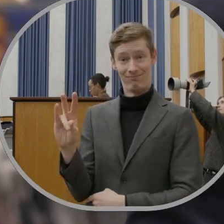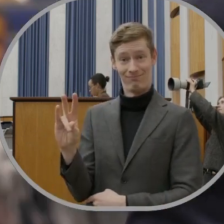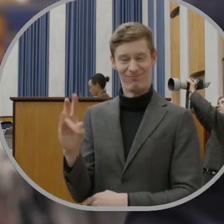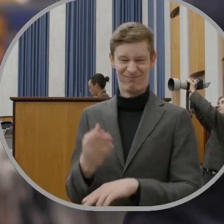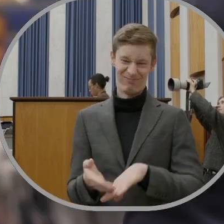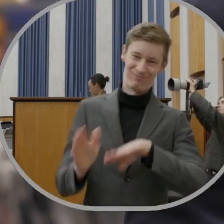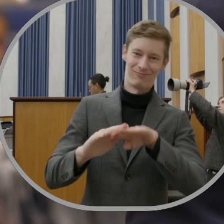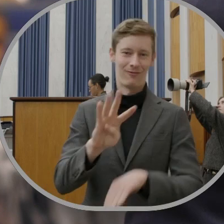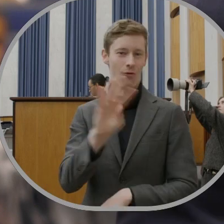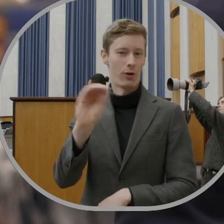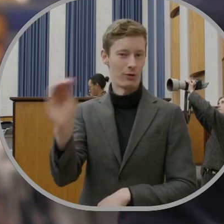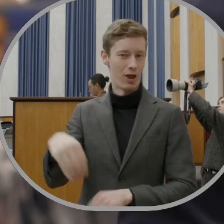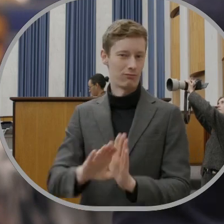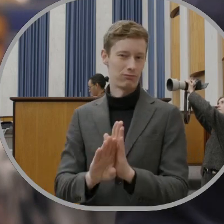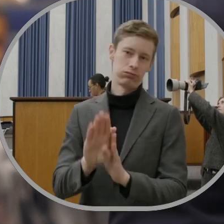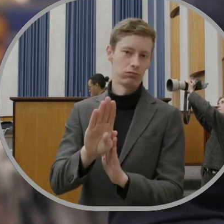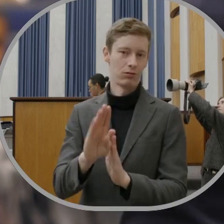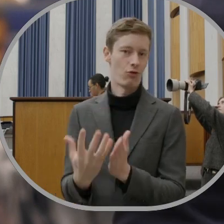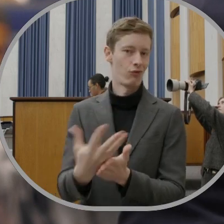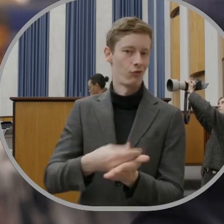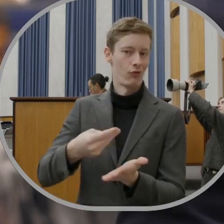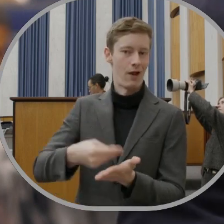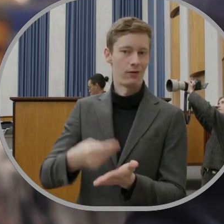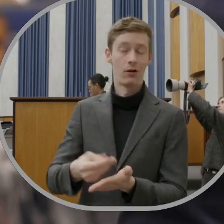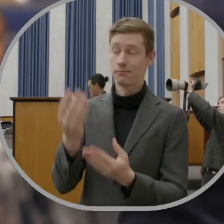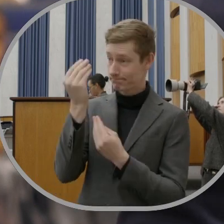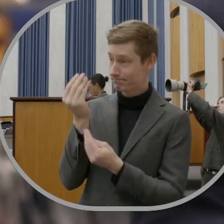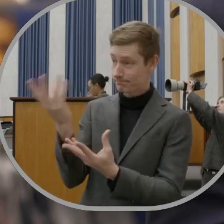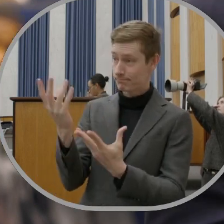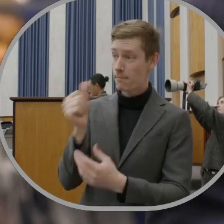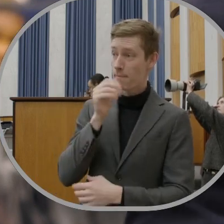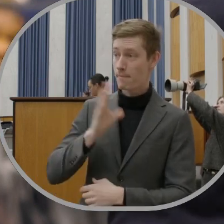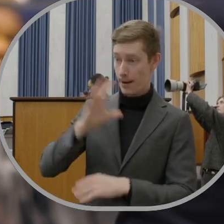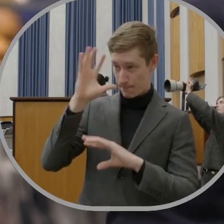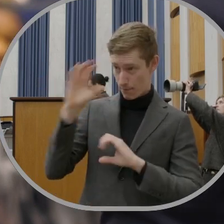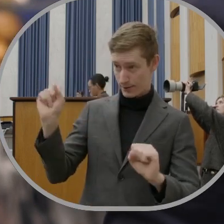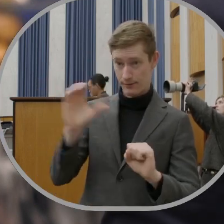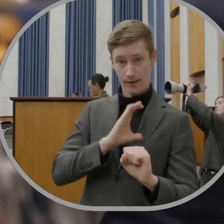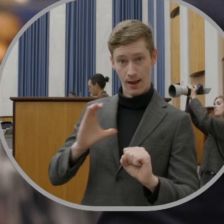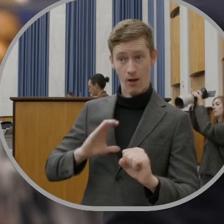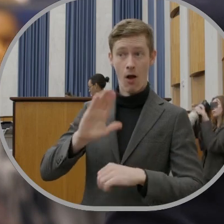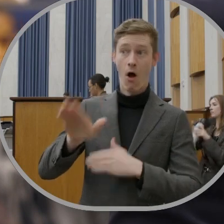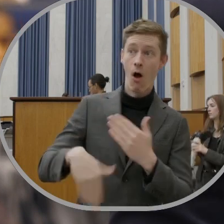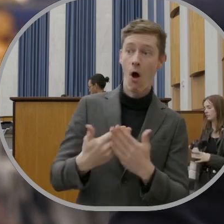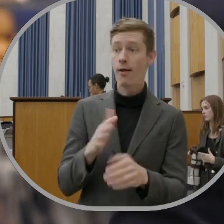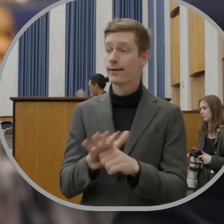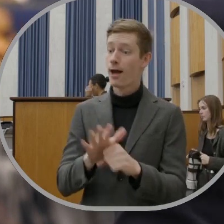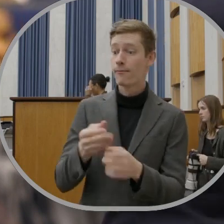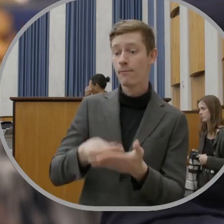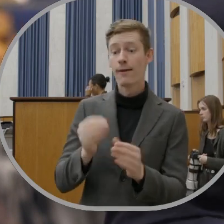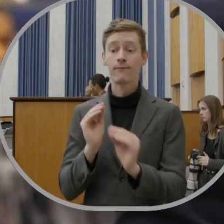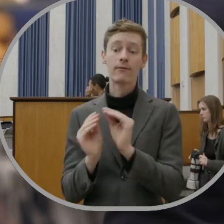Madam President, we certainly do not have every dollar we need to fix all of our problems,